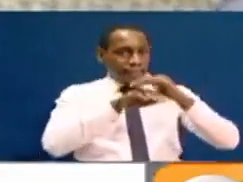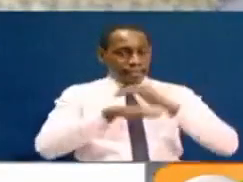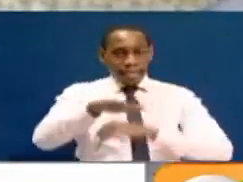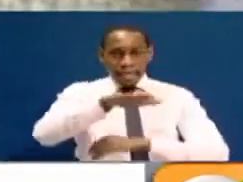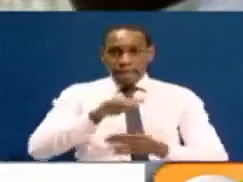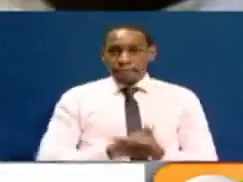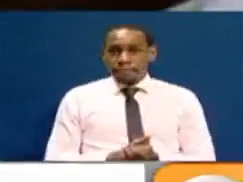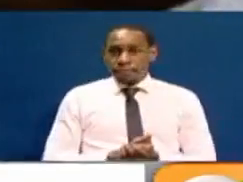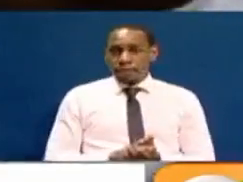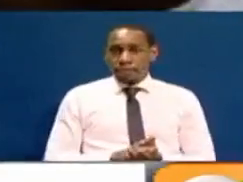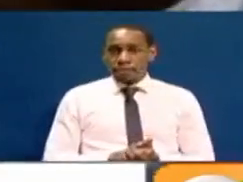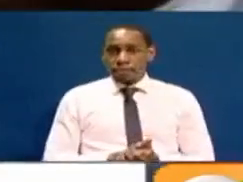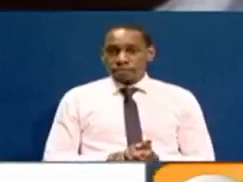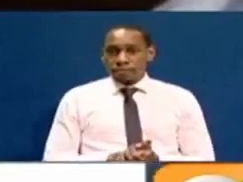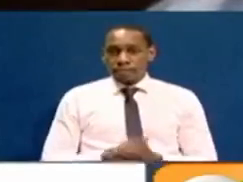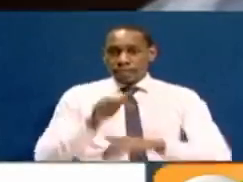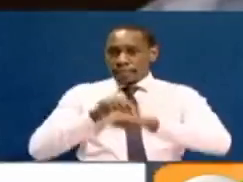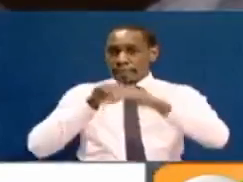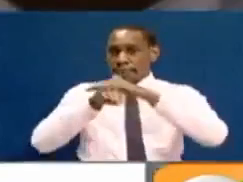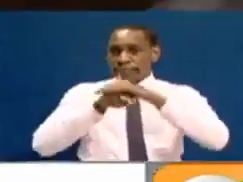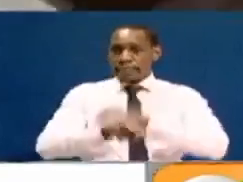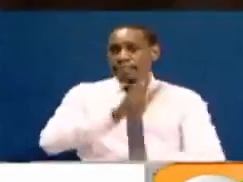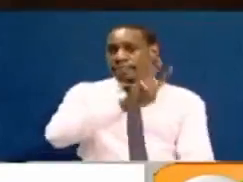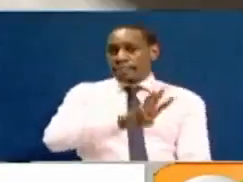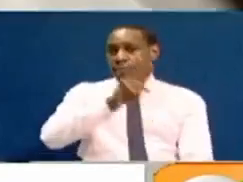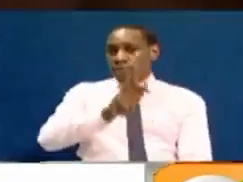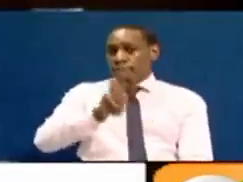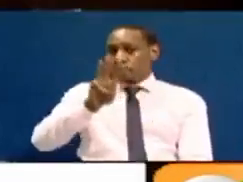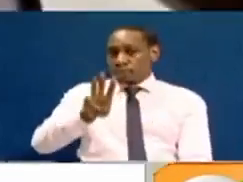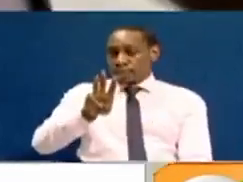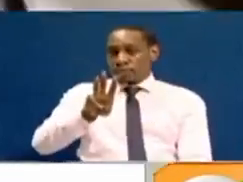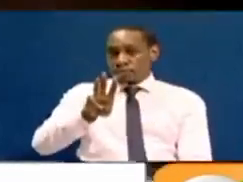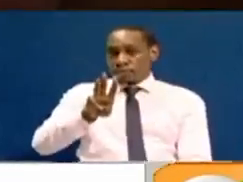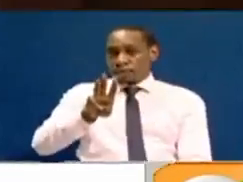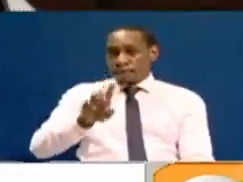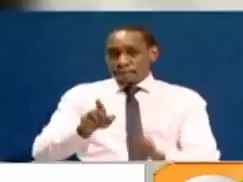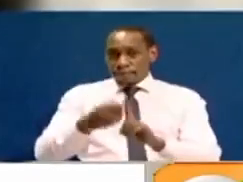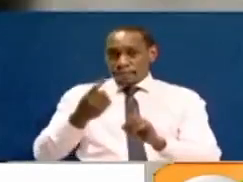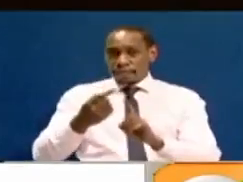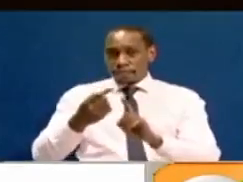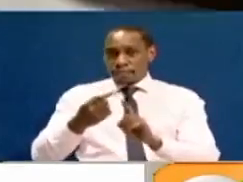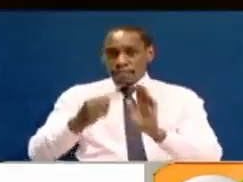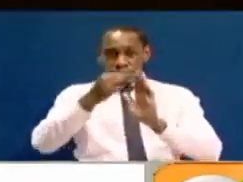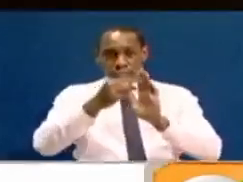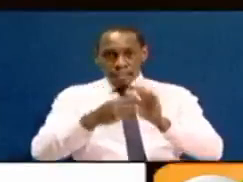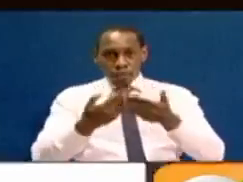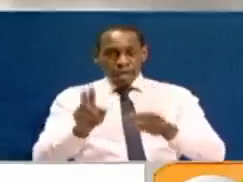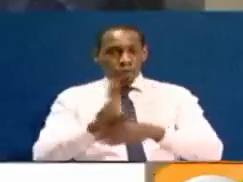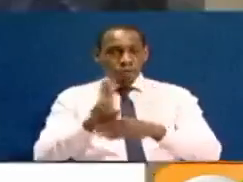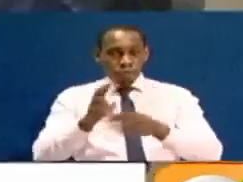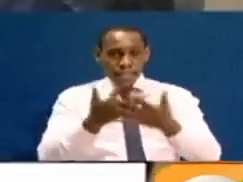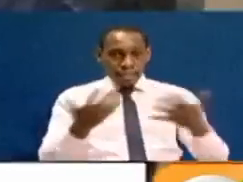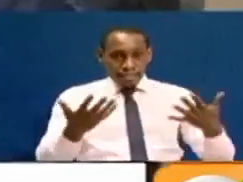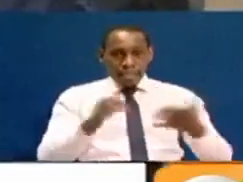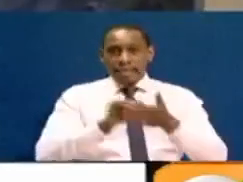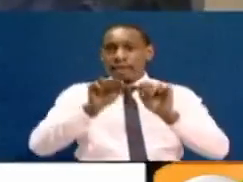area. Once you log into the website, you will be greeted by a bunch of instructions on how to use the kit